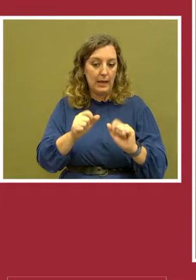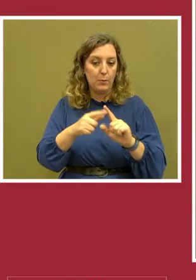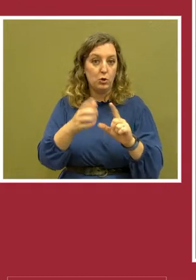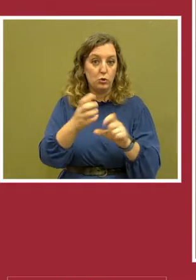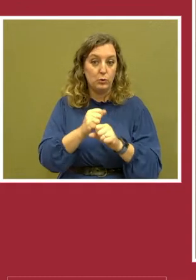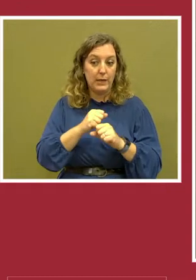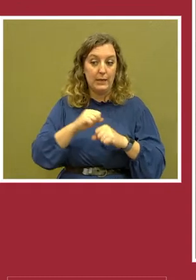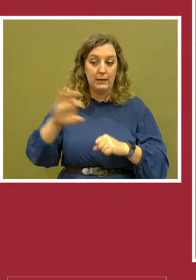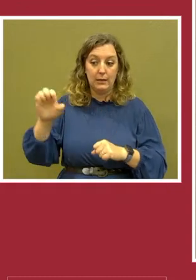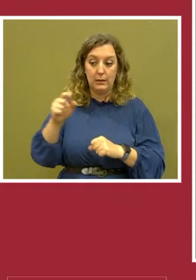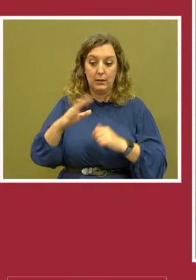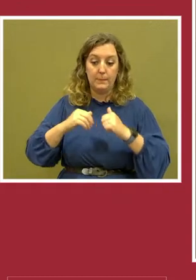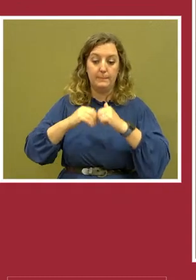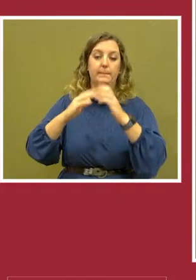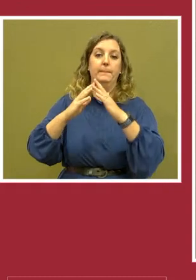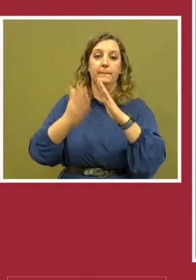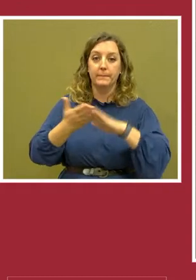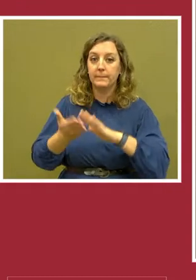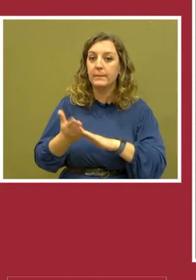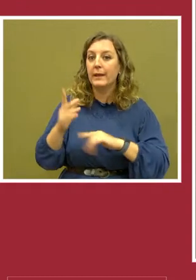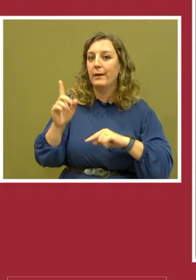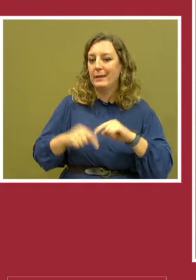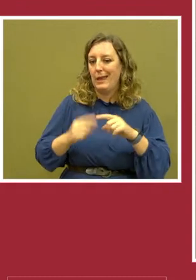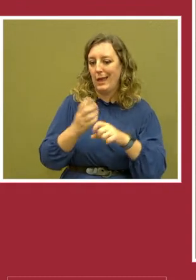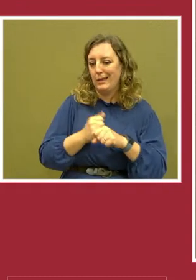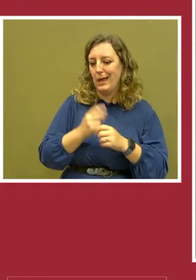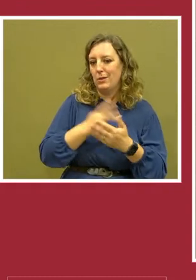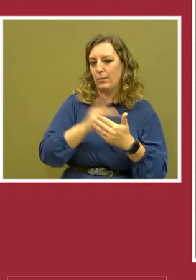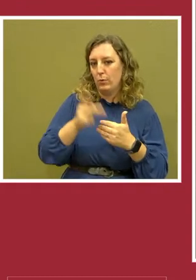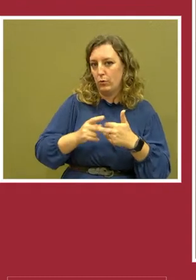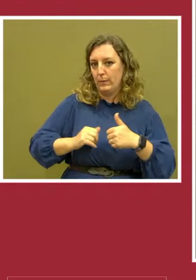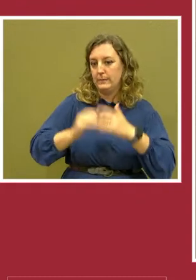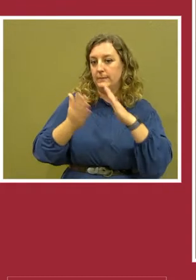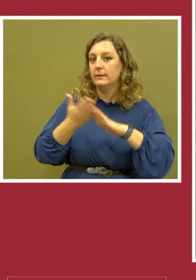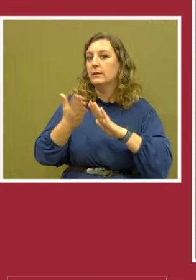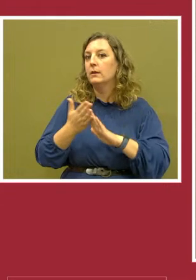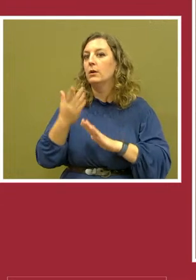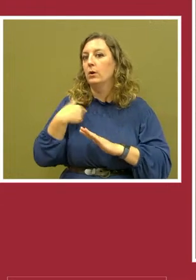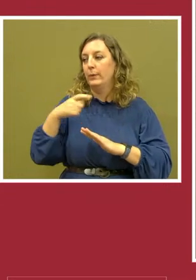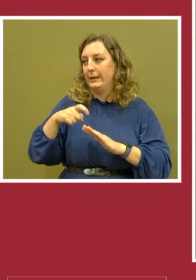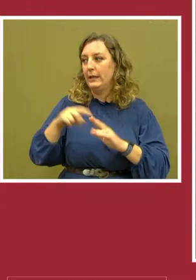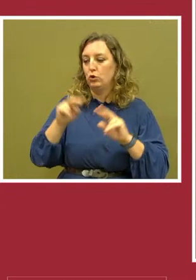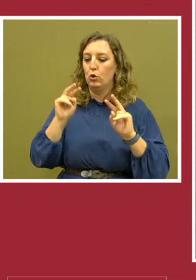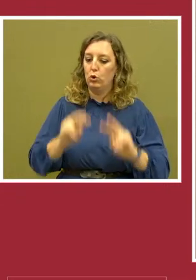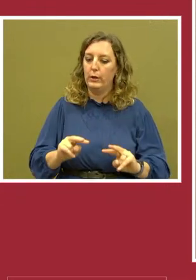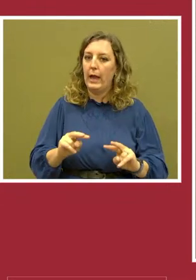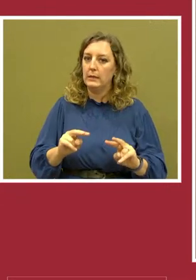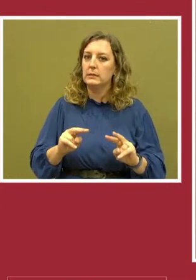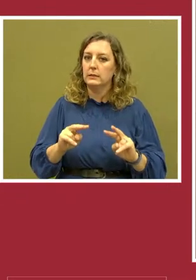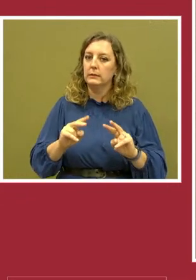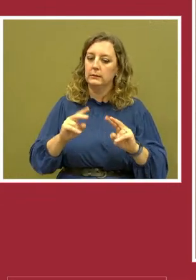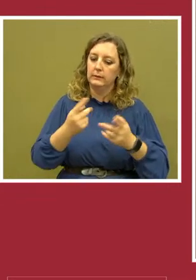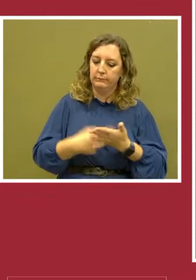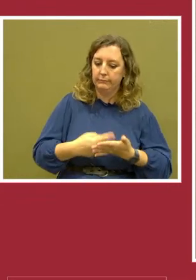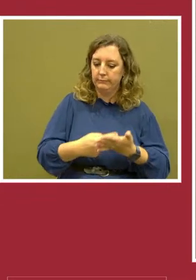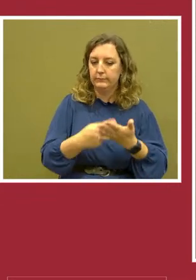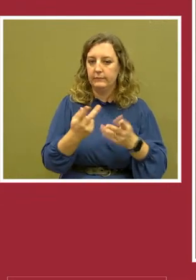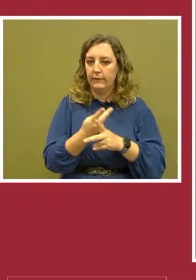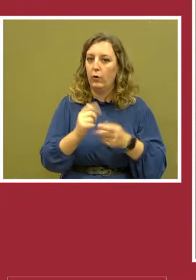these clubs off the ground or we can't get these programs up off the ground, then that's something that we need to look at and take a look at how we do those